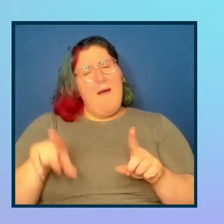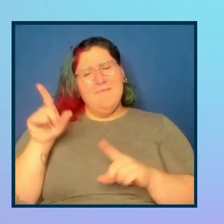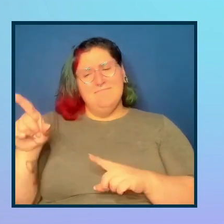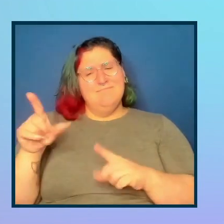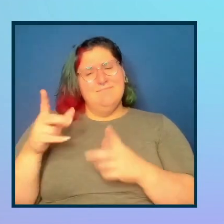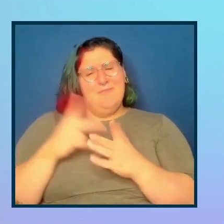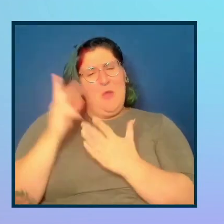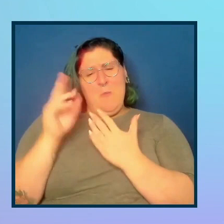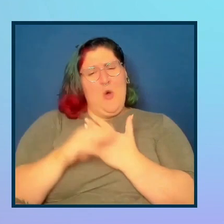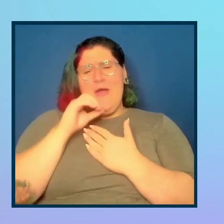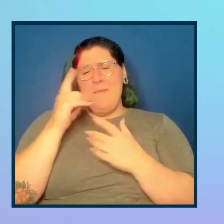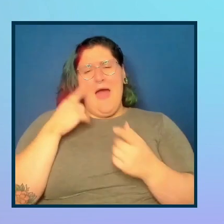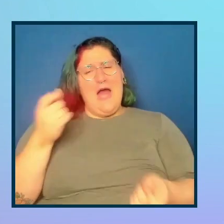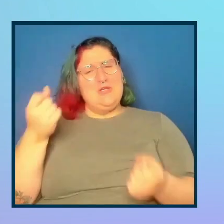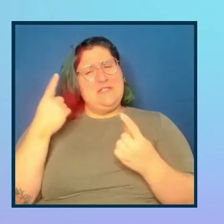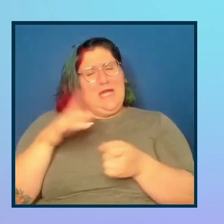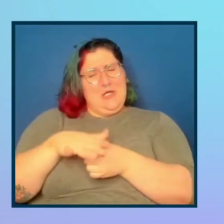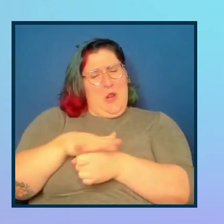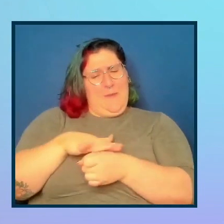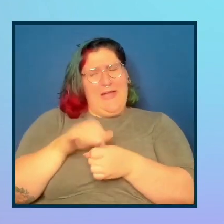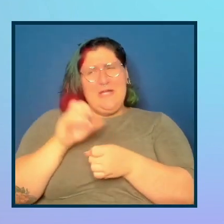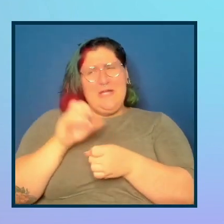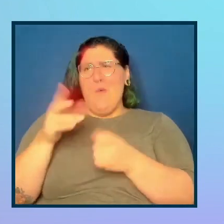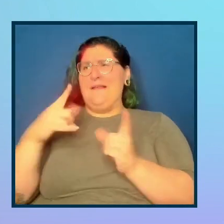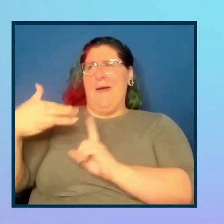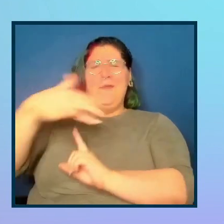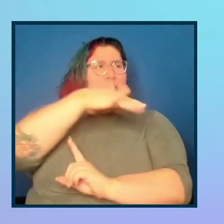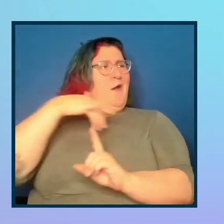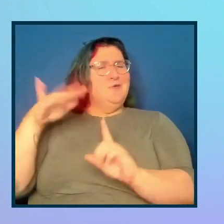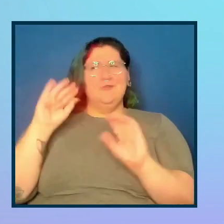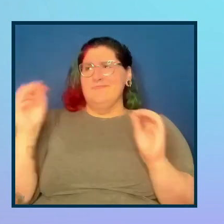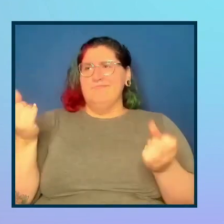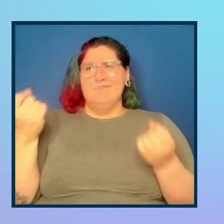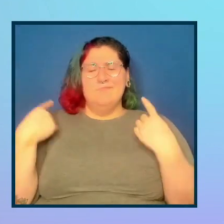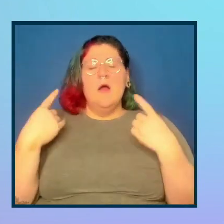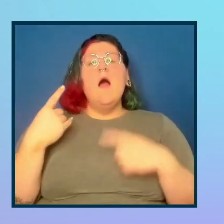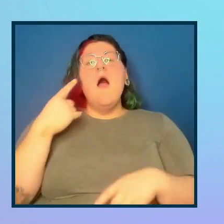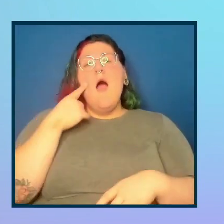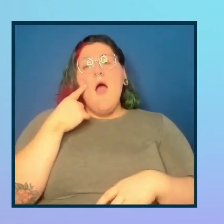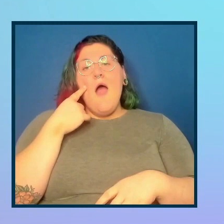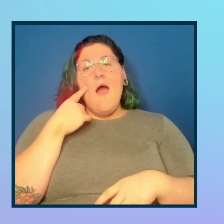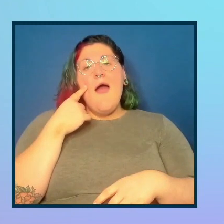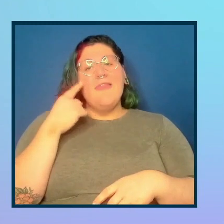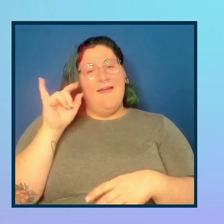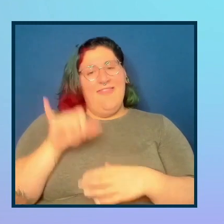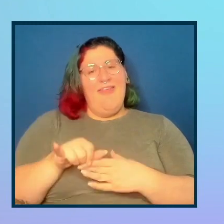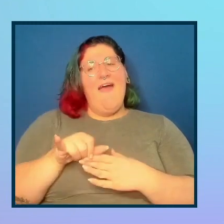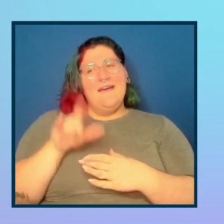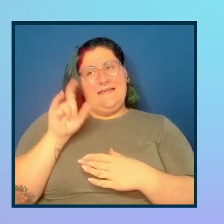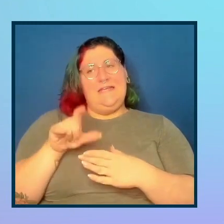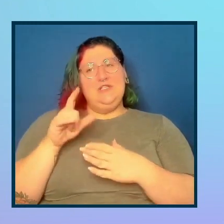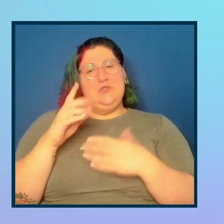the spatial awareness around you. So I think that bit needs to really get inside of it. And we have companies